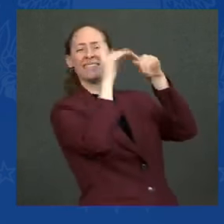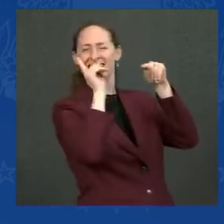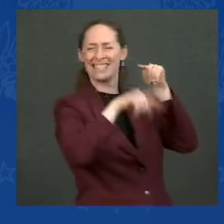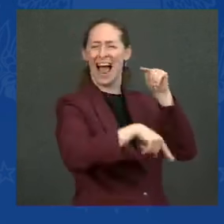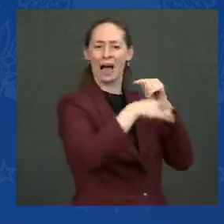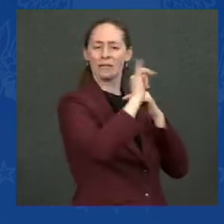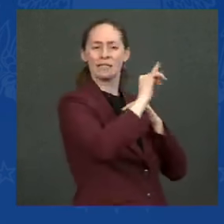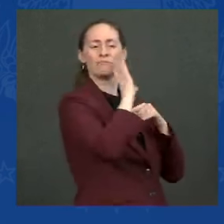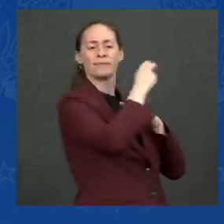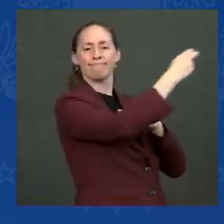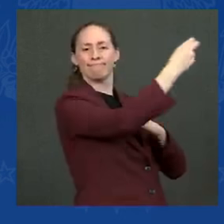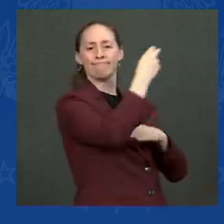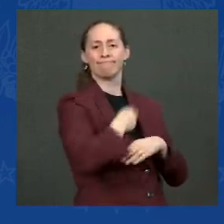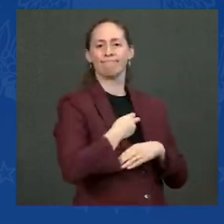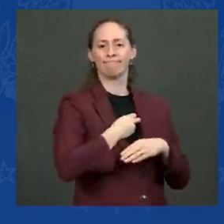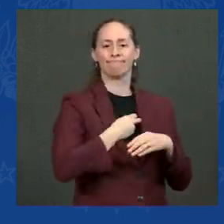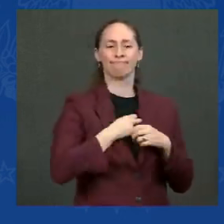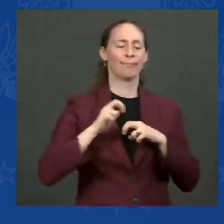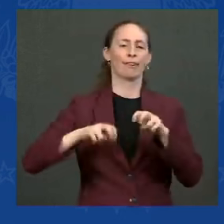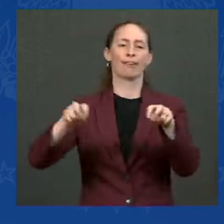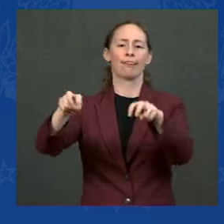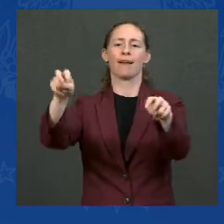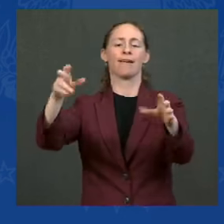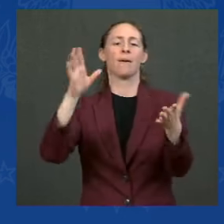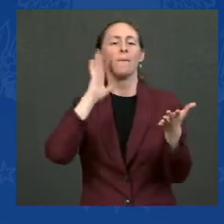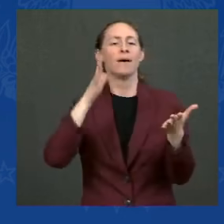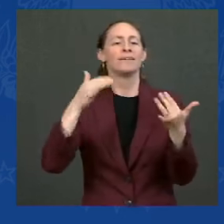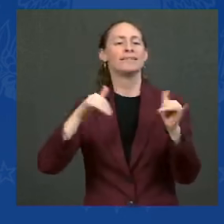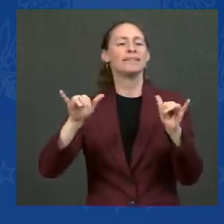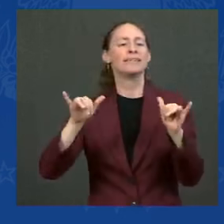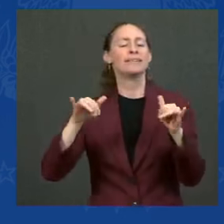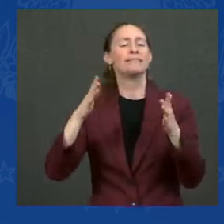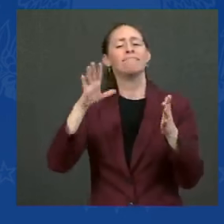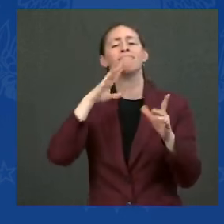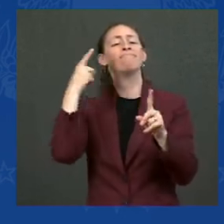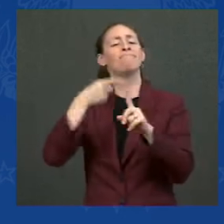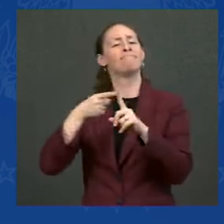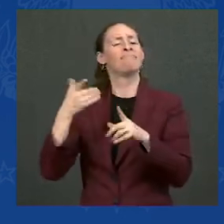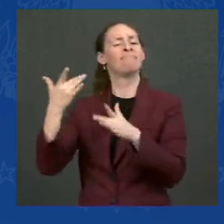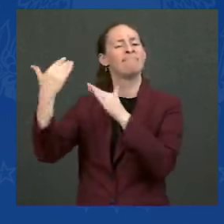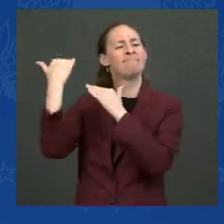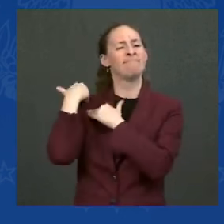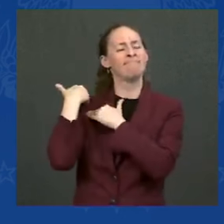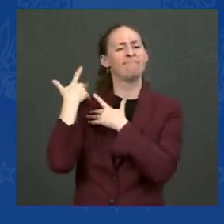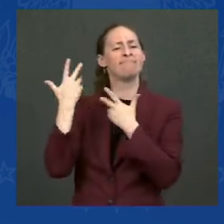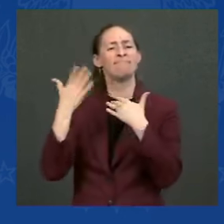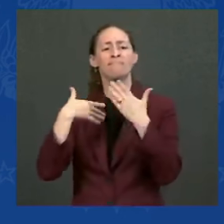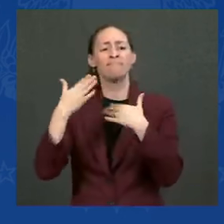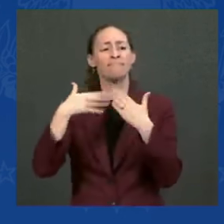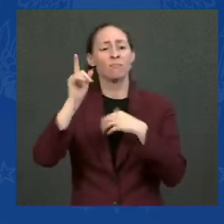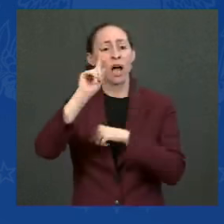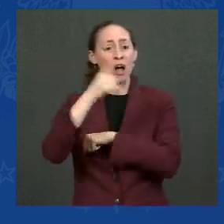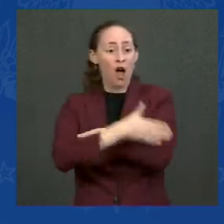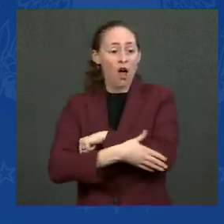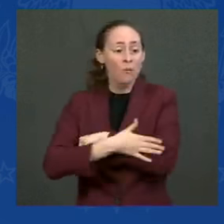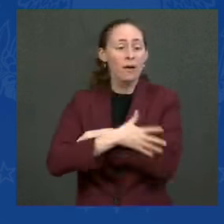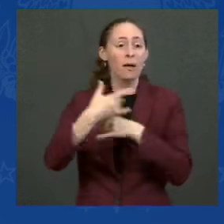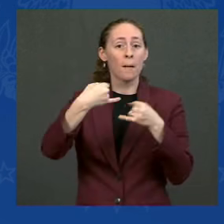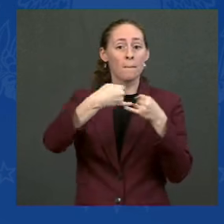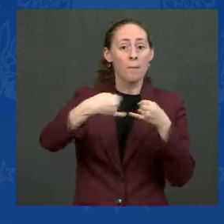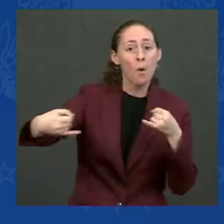do it. So we have an obligation in our own naked self-interest to help other countries. And by the